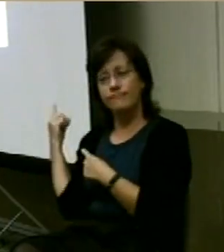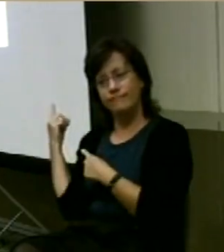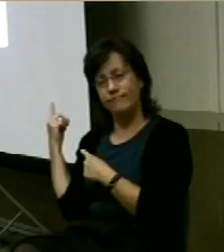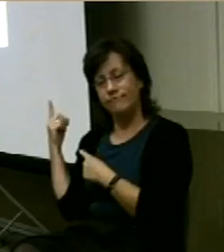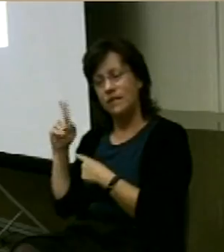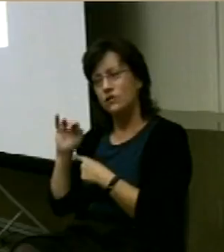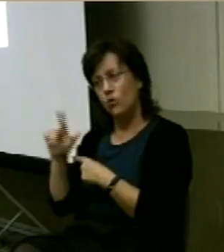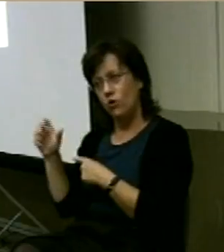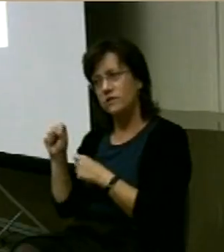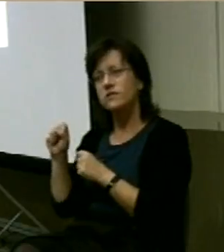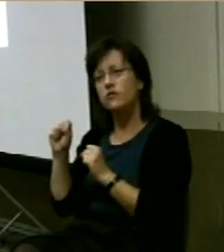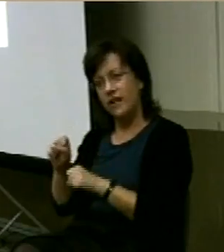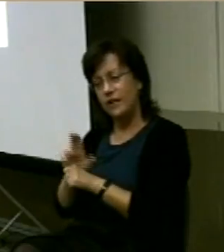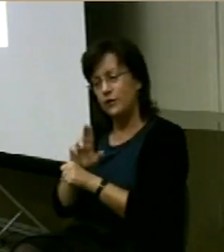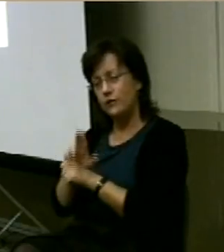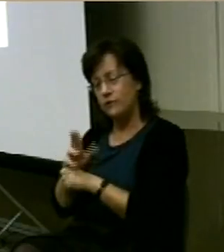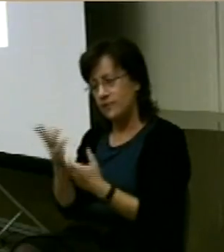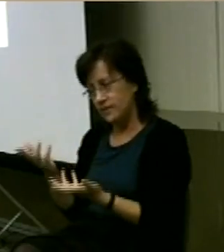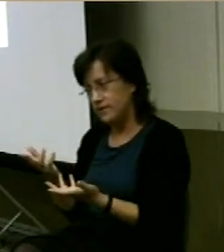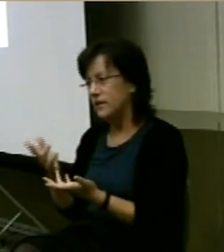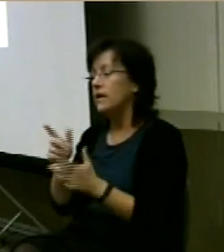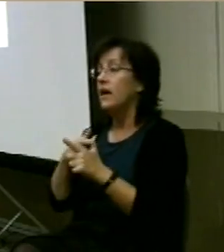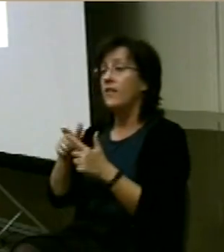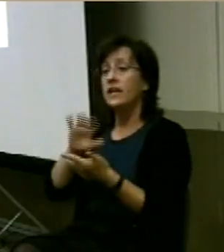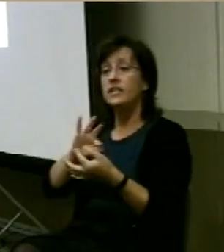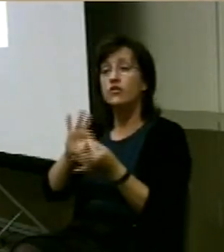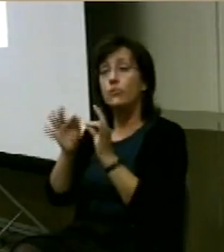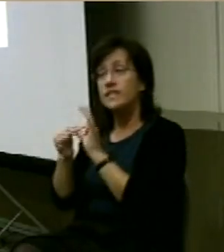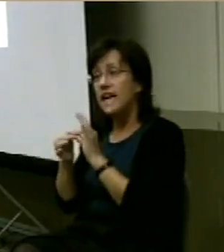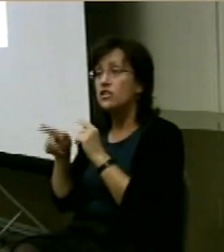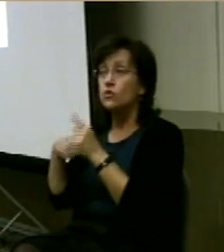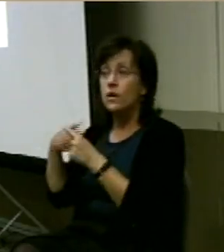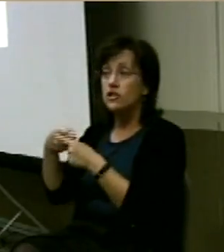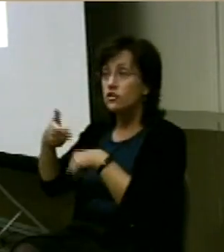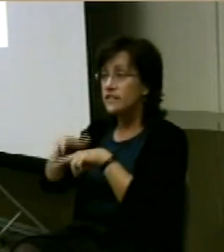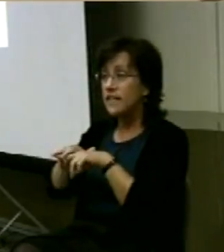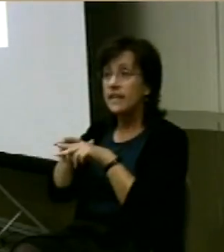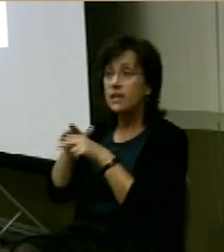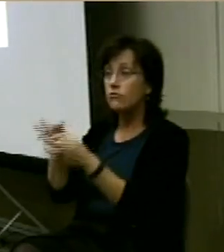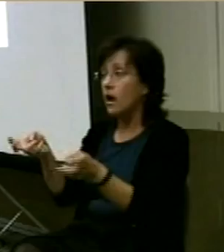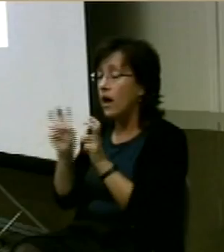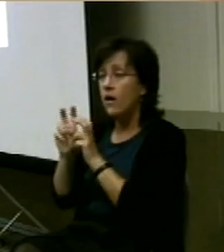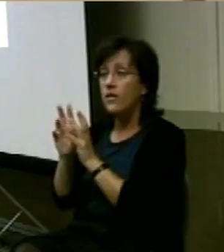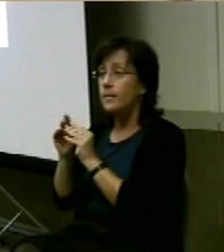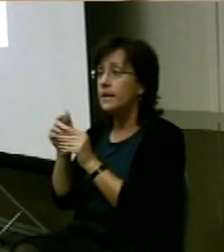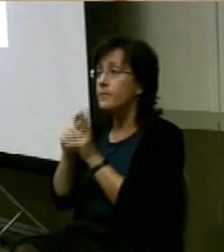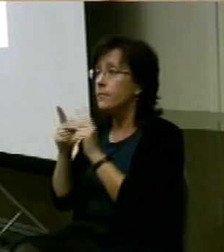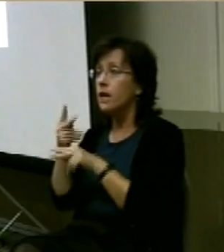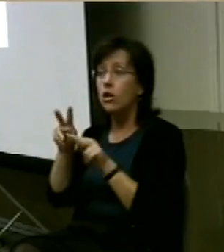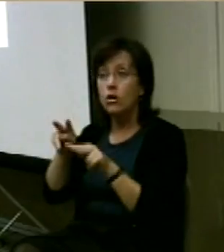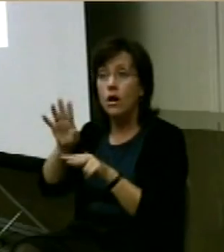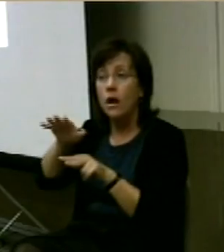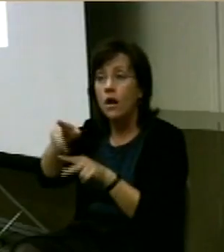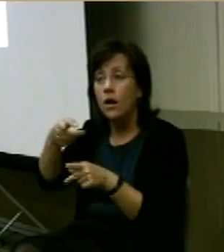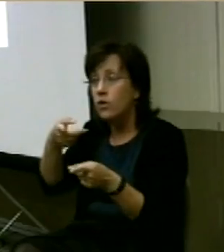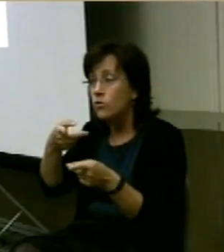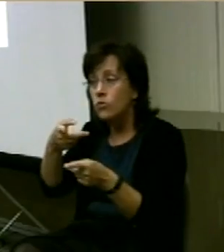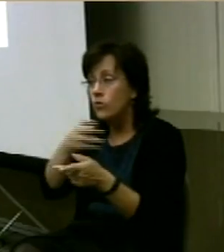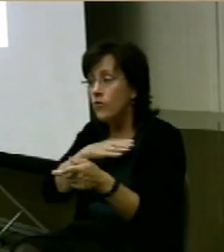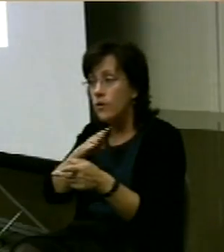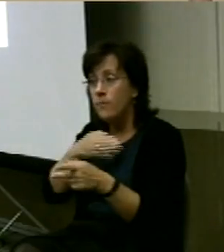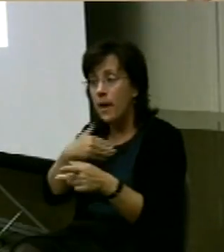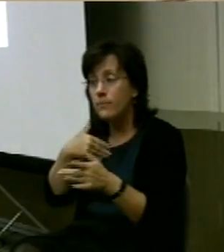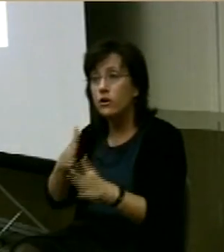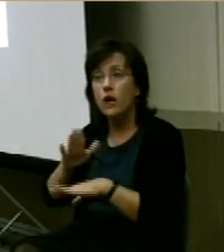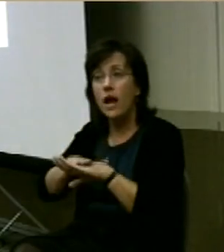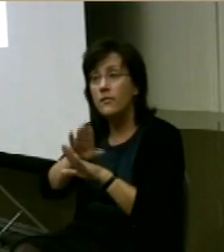tools that you can access. And then interpretation. So when you're sitting at that meeting and people are looking to you because now you are the member of the behavior